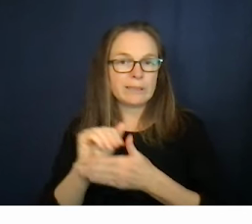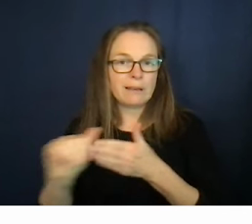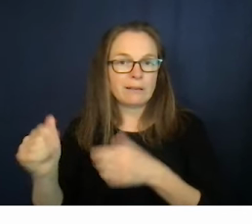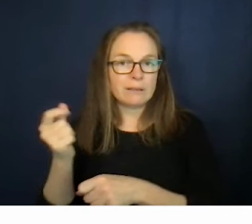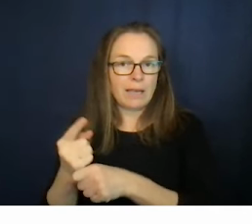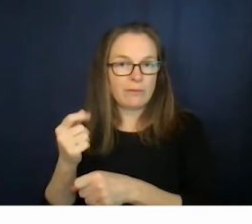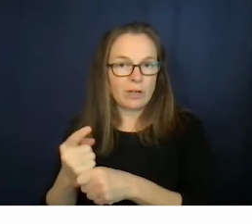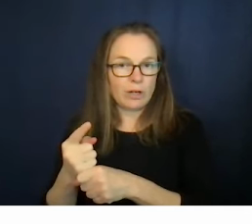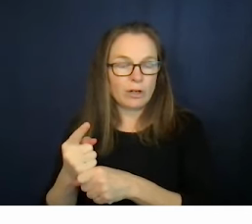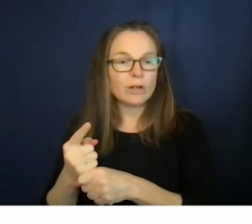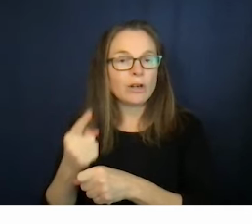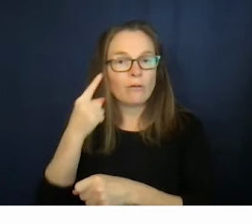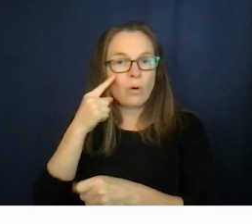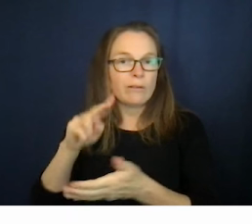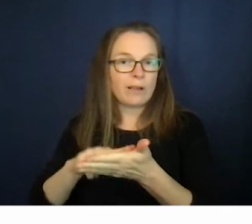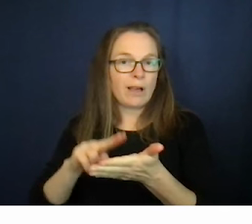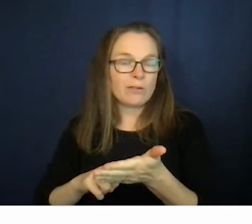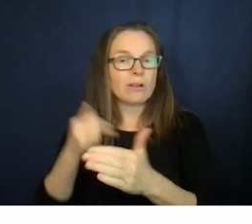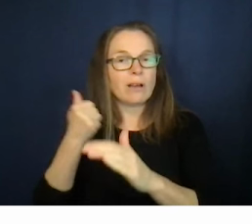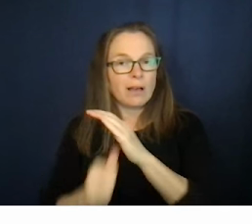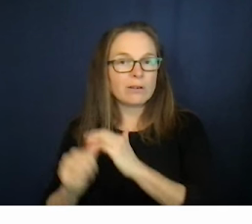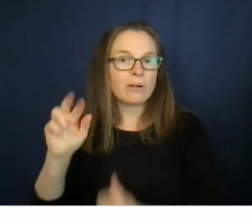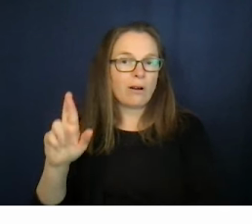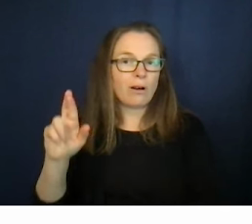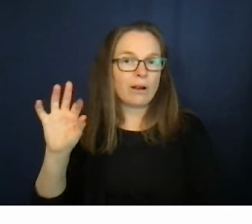year in contracts that are part of the RFPQ.